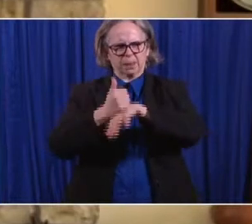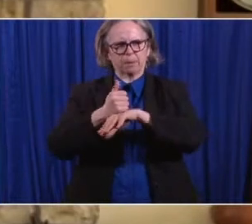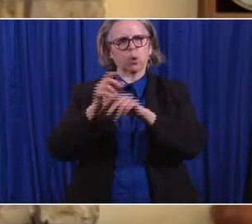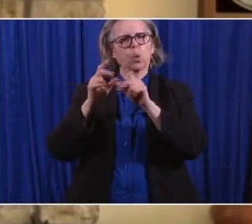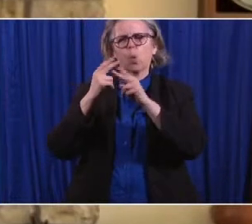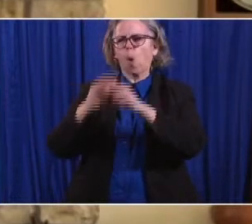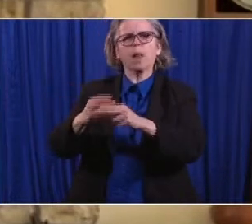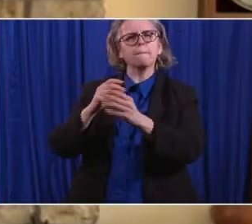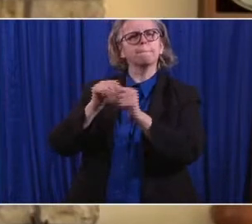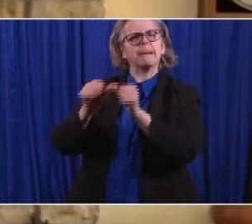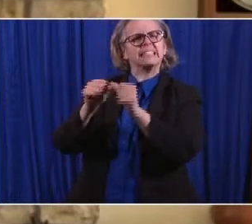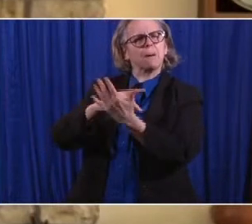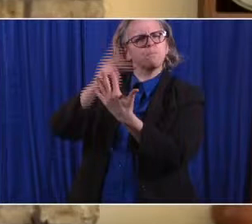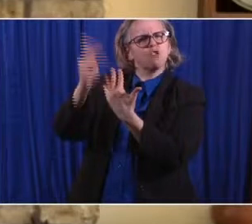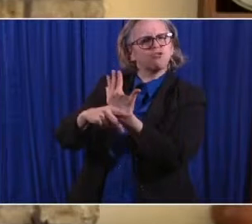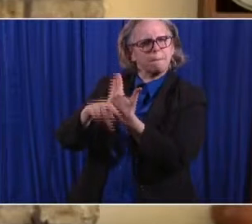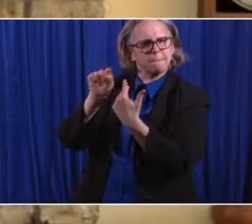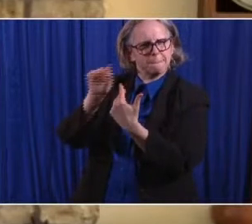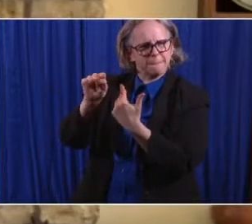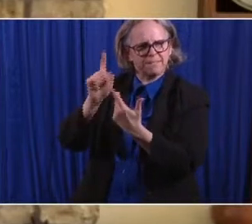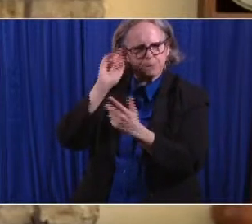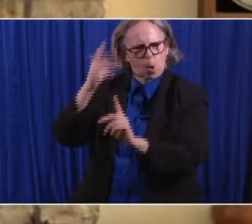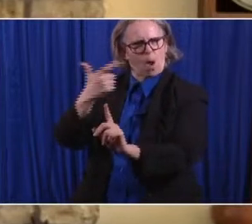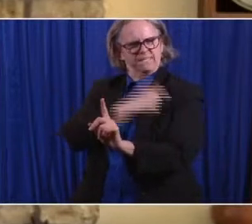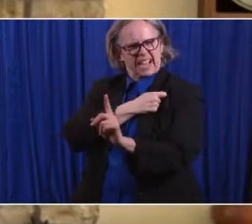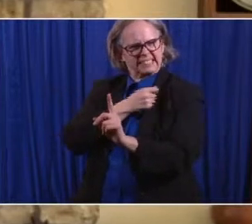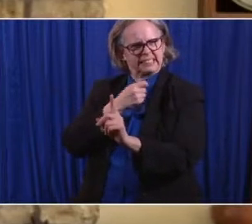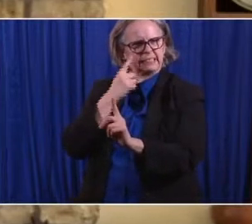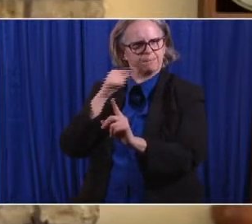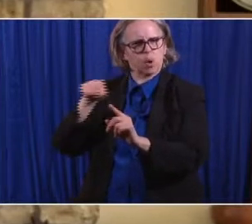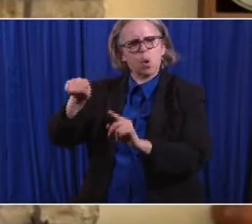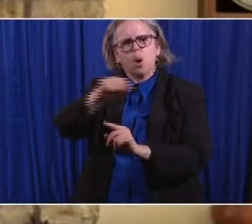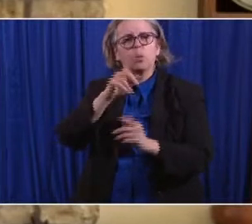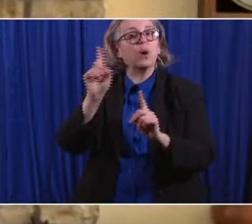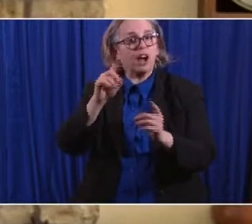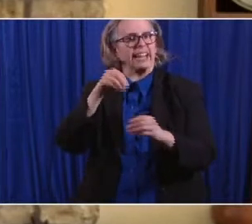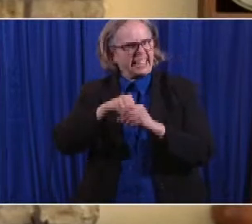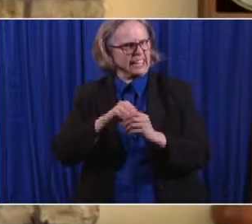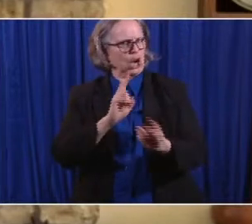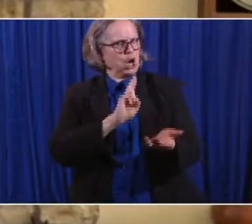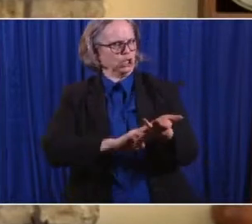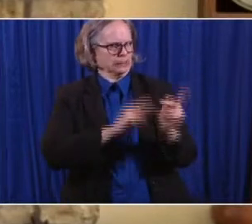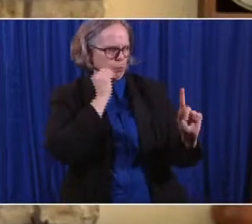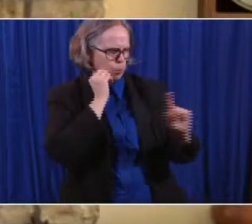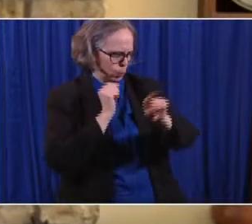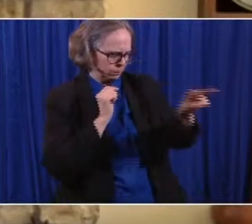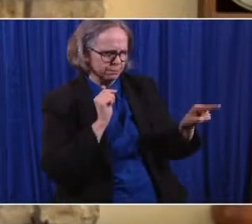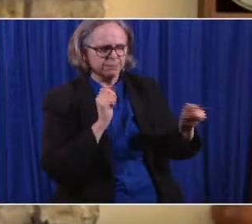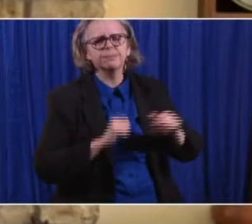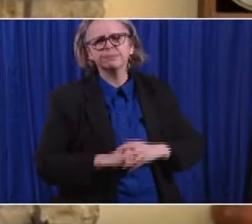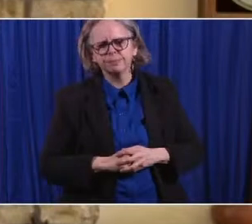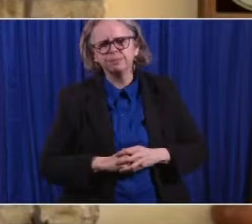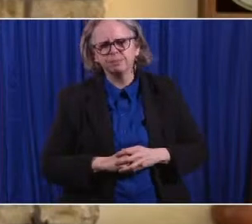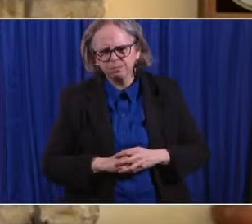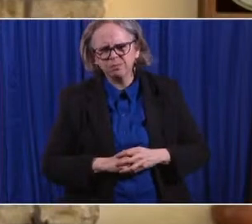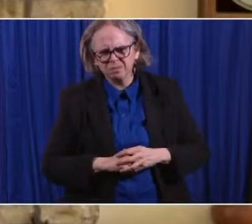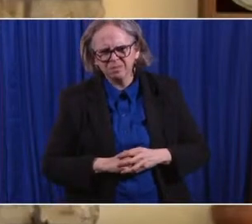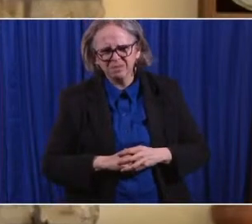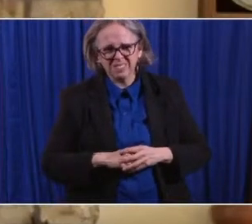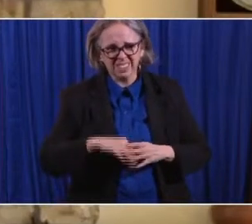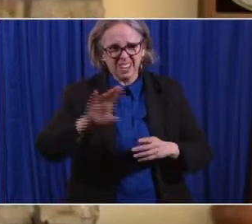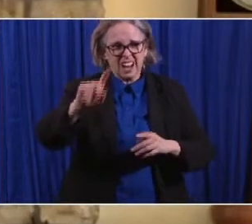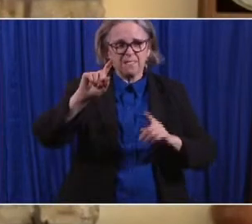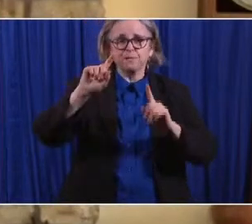program for vaccinations in our nursing homes. We had the first vaccines going to some of the nursing homes late last